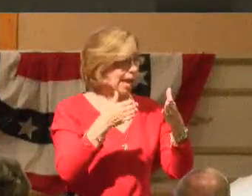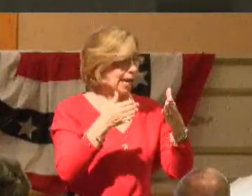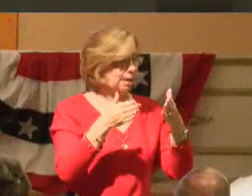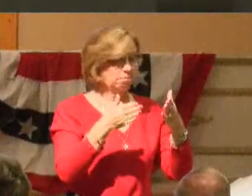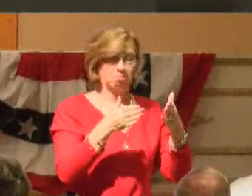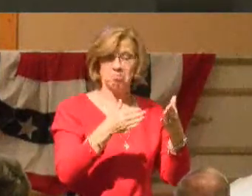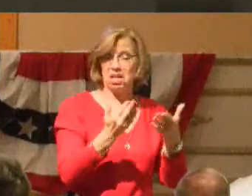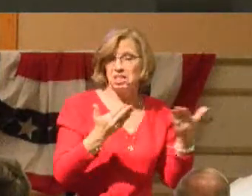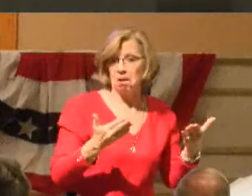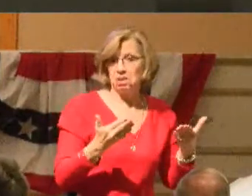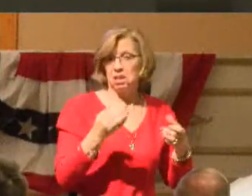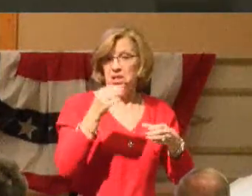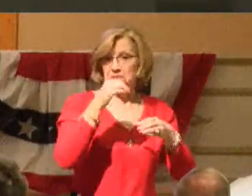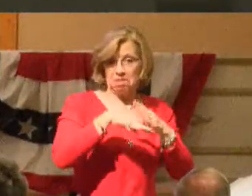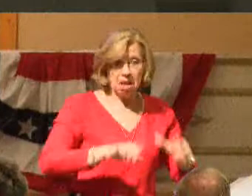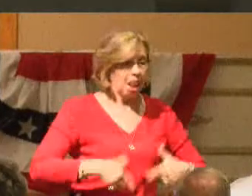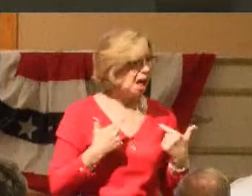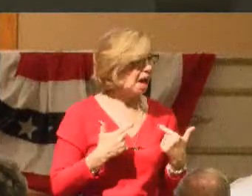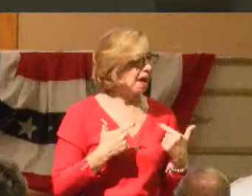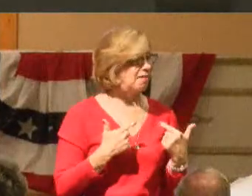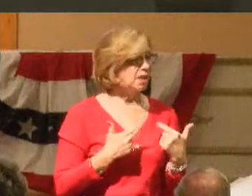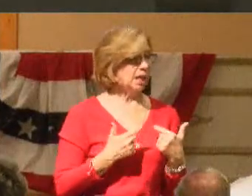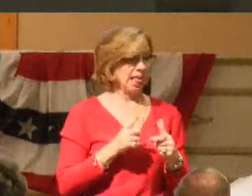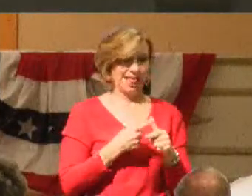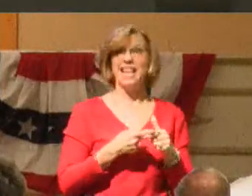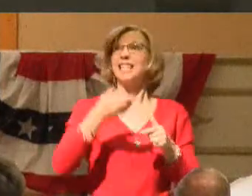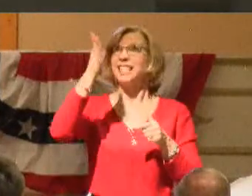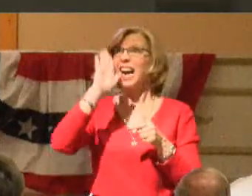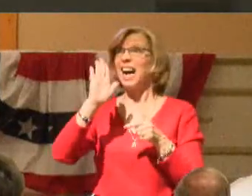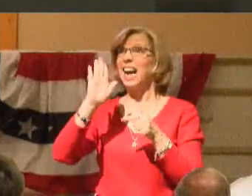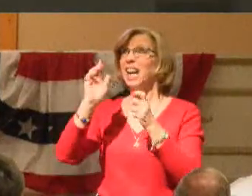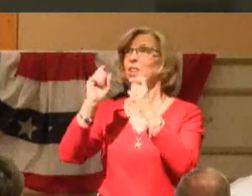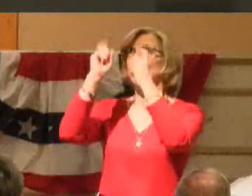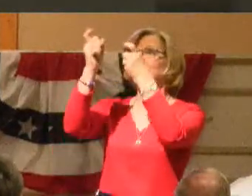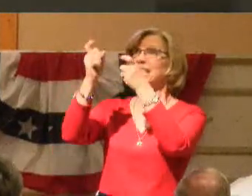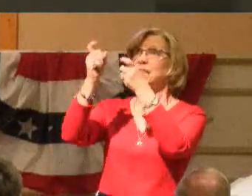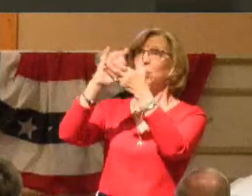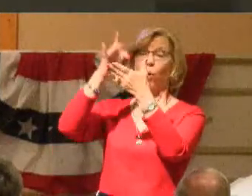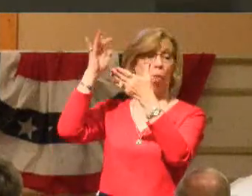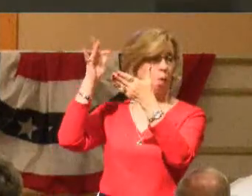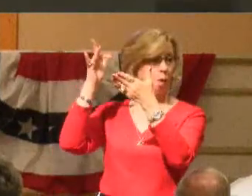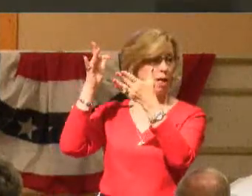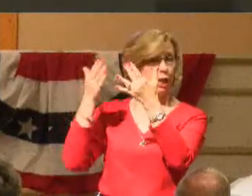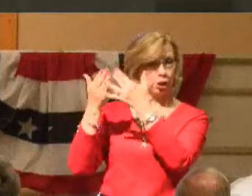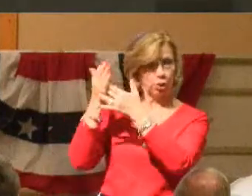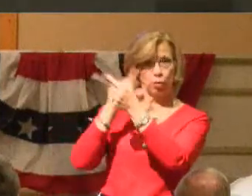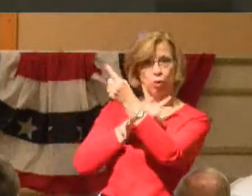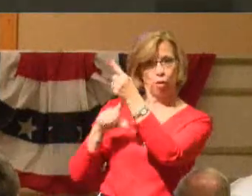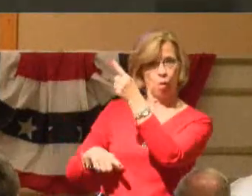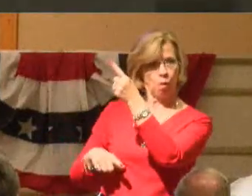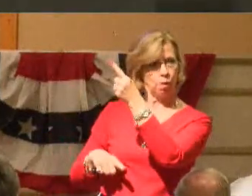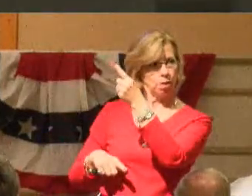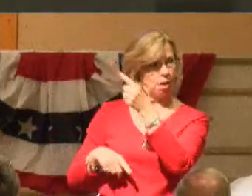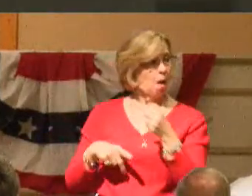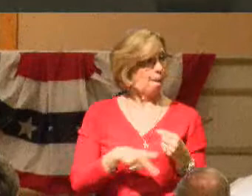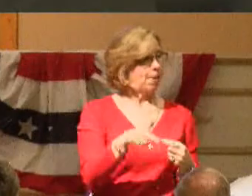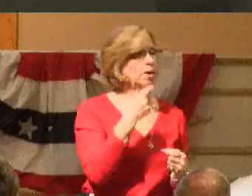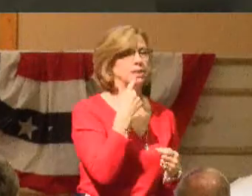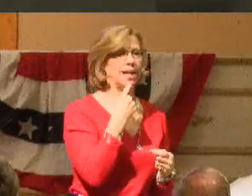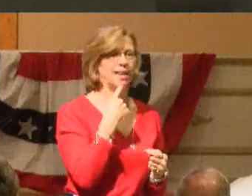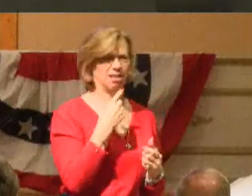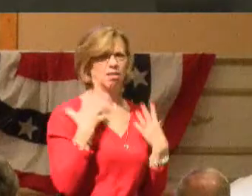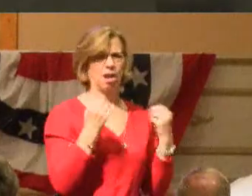ever be resolved so that God gets glory is through the Lord. So Paul said, I have confidence in you through the